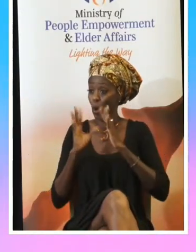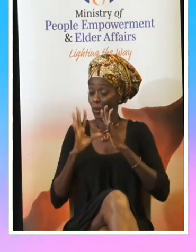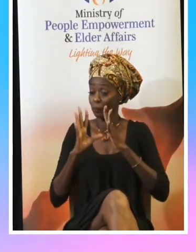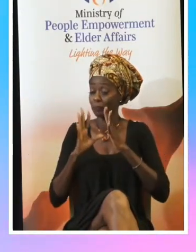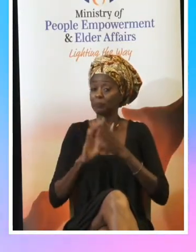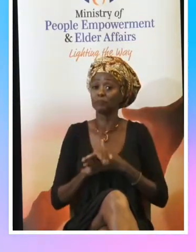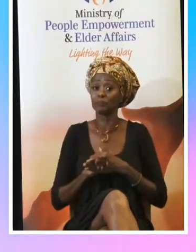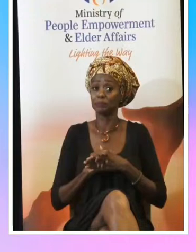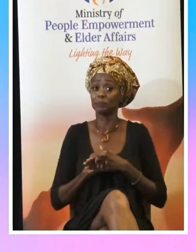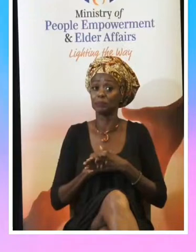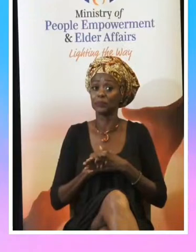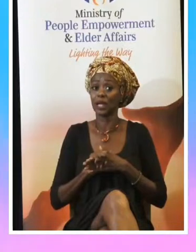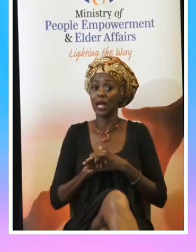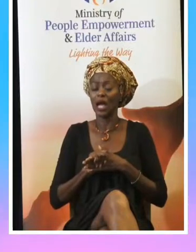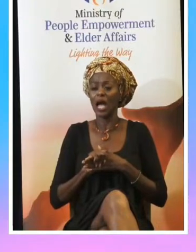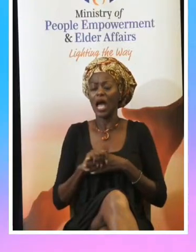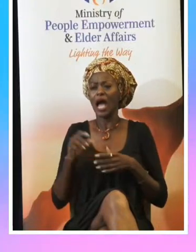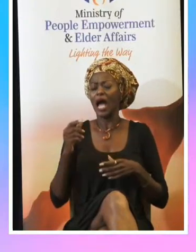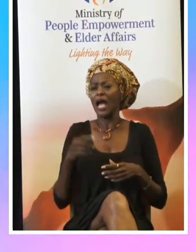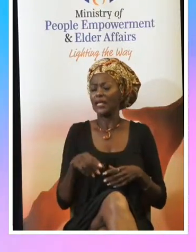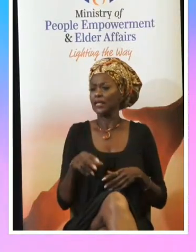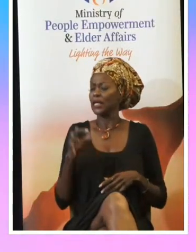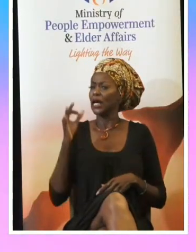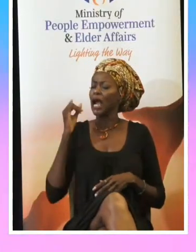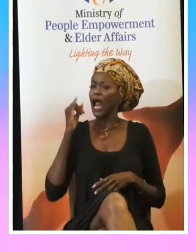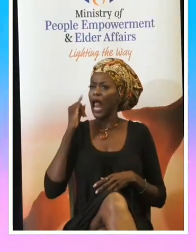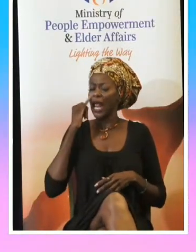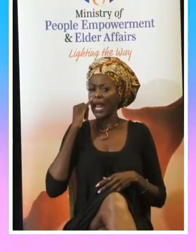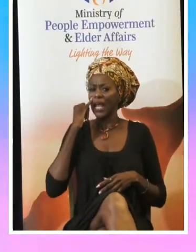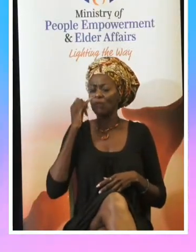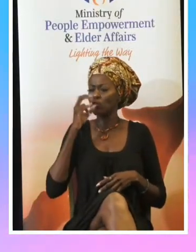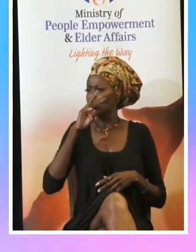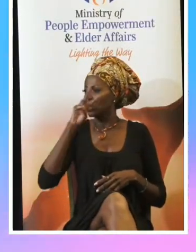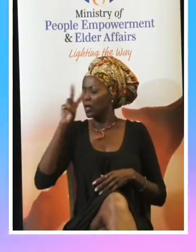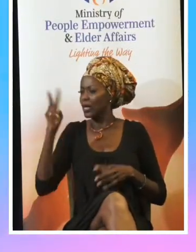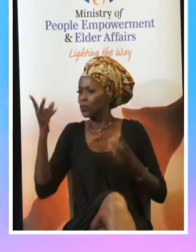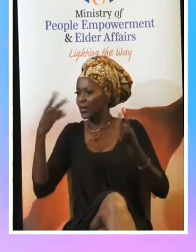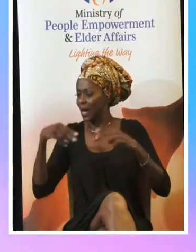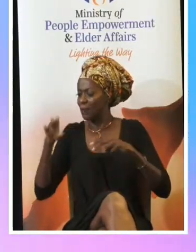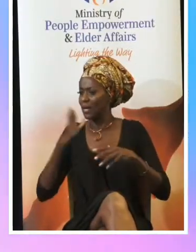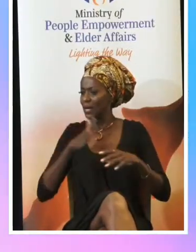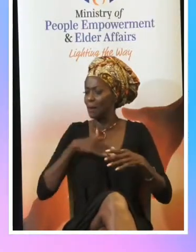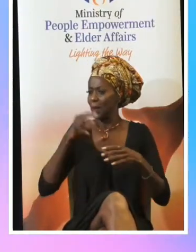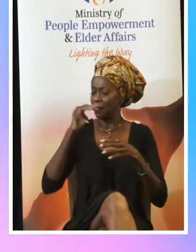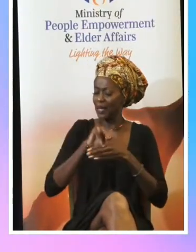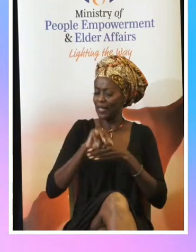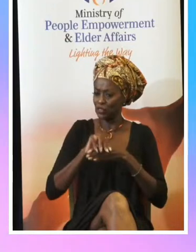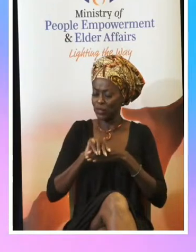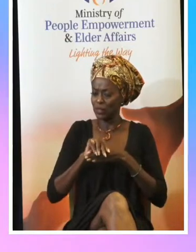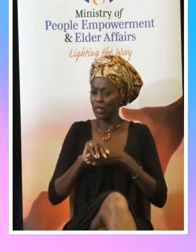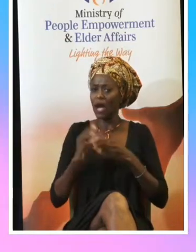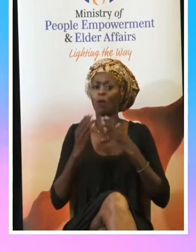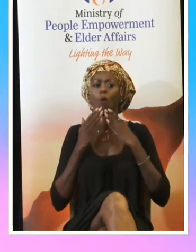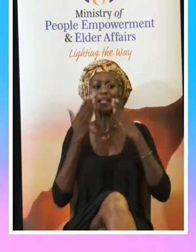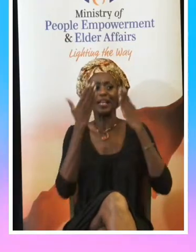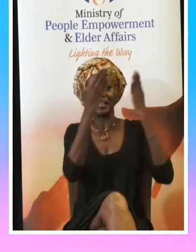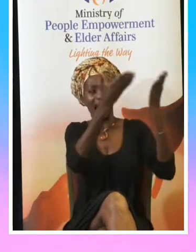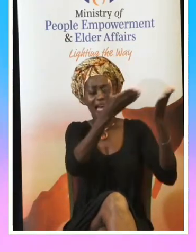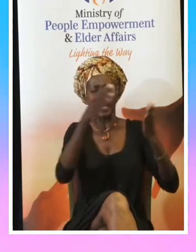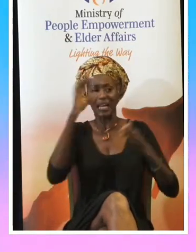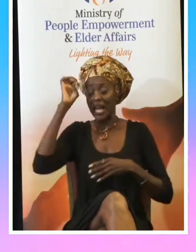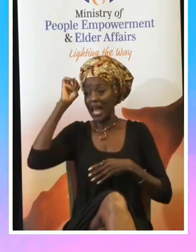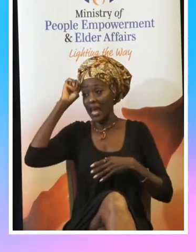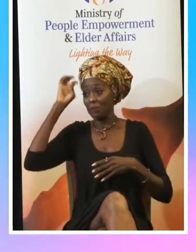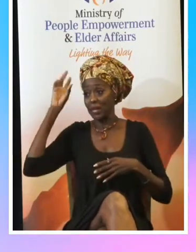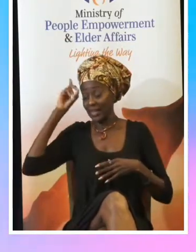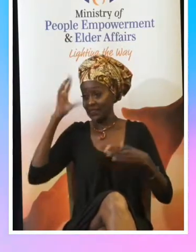And if you look at what we've done in the ministry as it relates to persons with disabilities specifically, and I want to thank Edmund Hinkson particularly for leading the committee